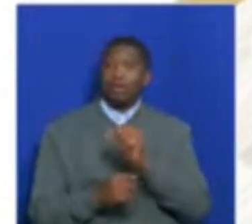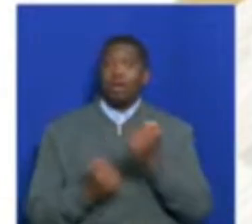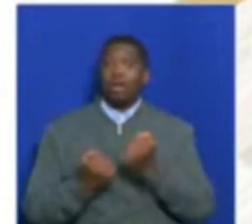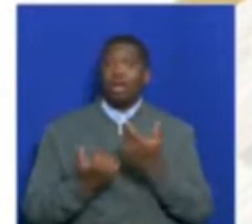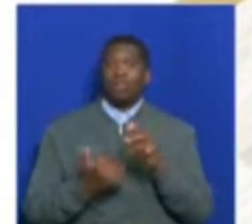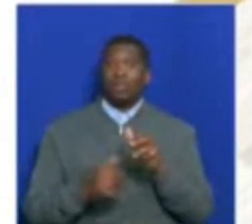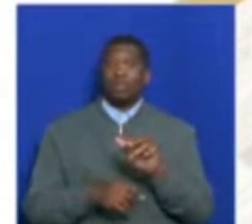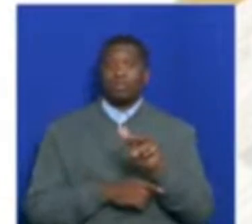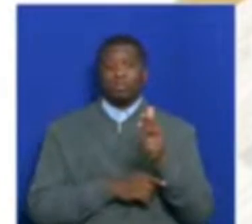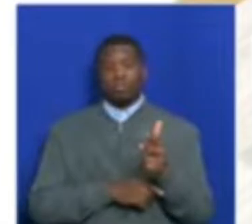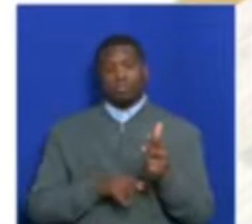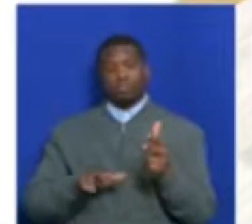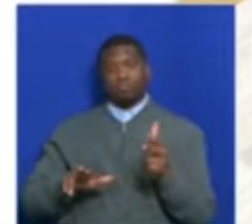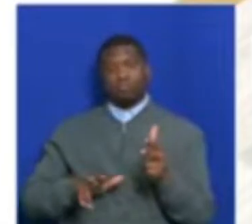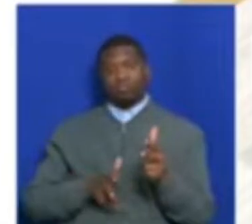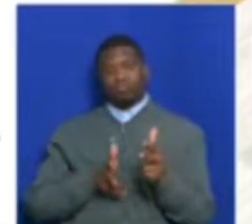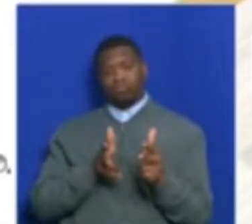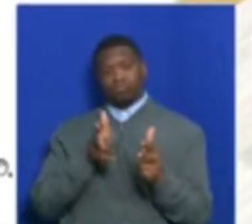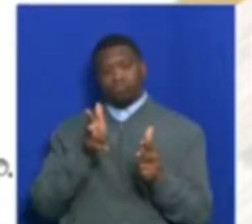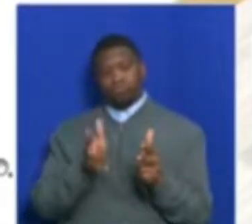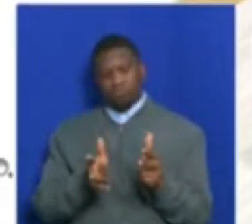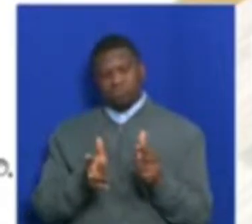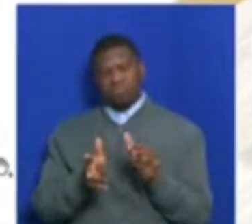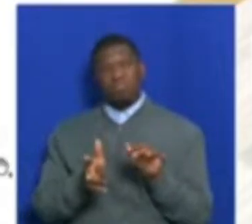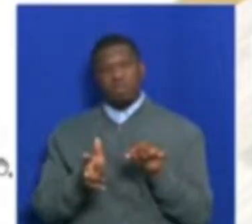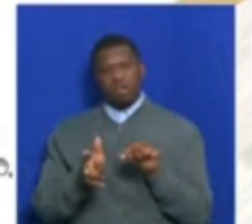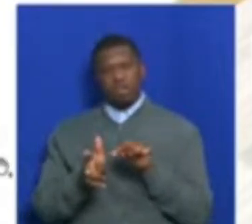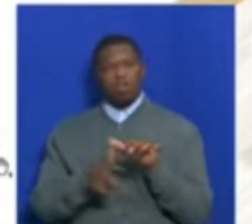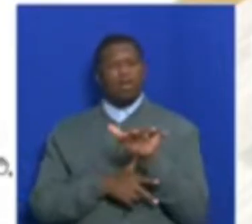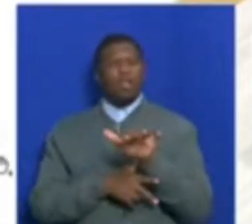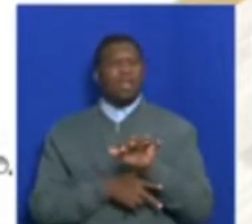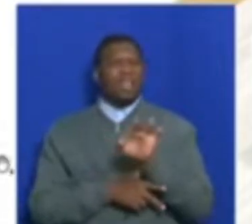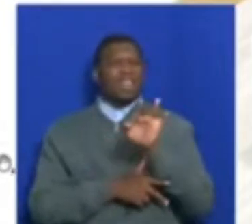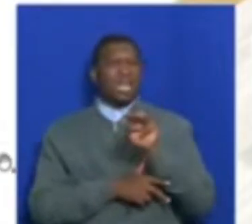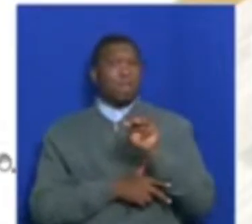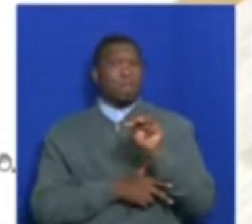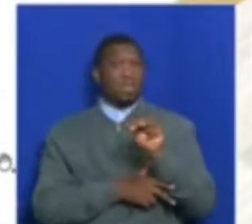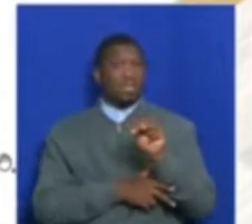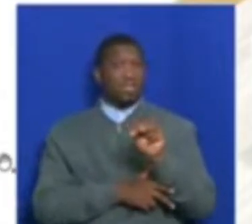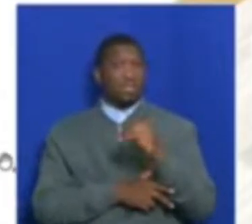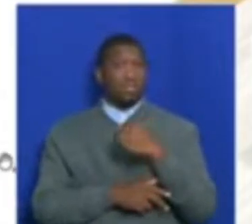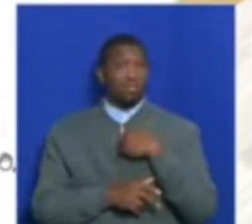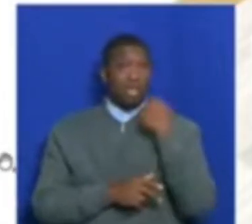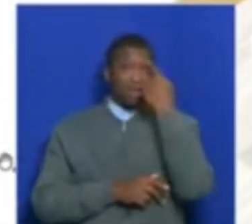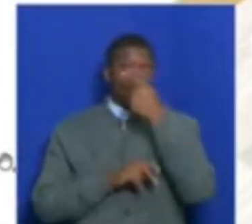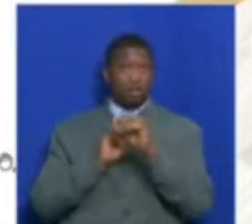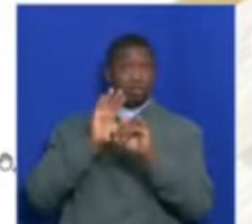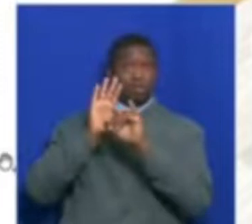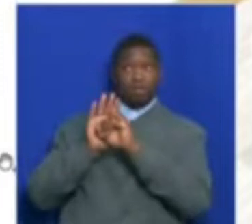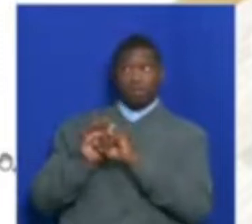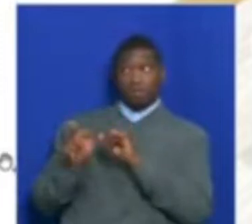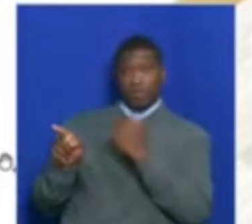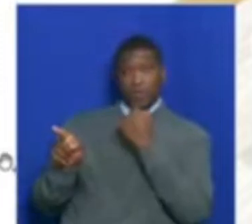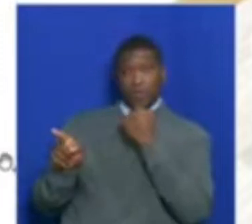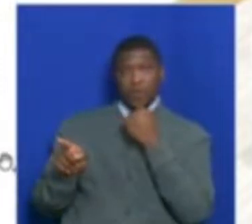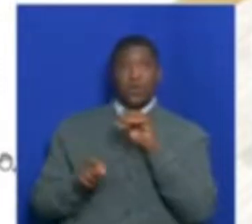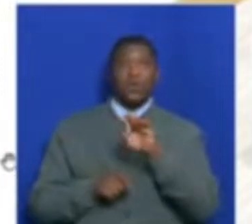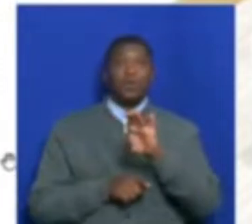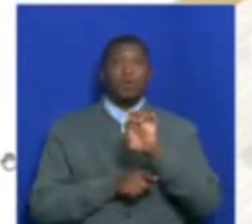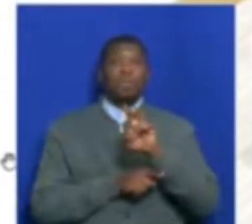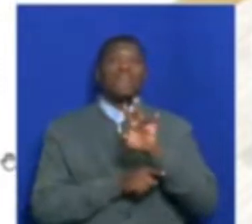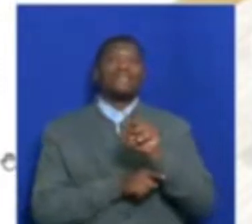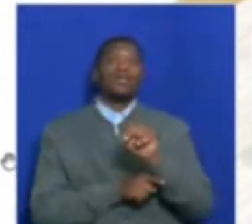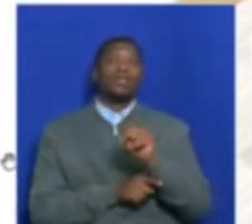was within a 3-meter distance. I immediately recognized Bevan Loftus seated in the front passenger seat.